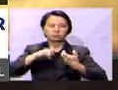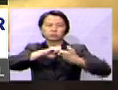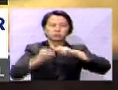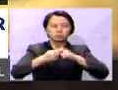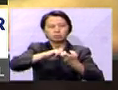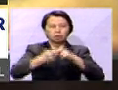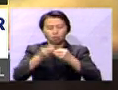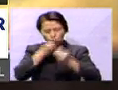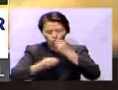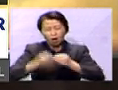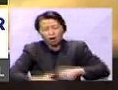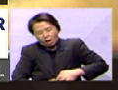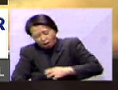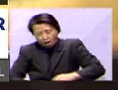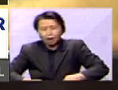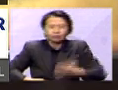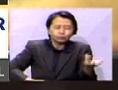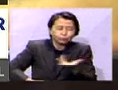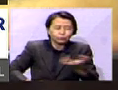have some problems on food poisoning,